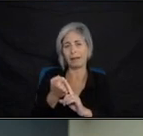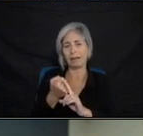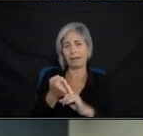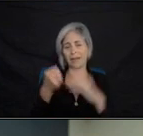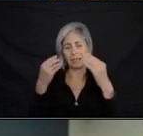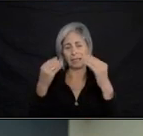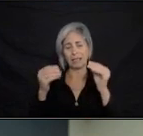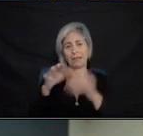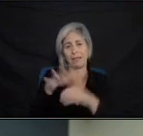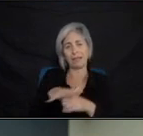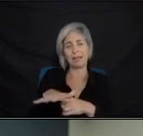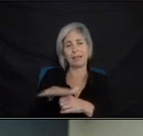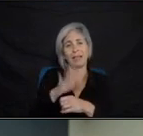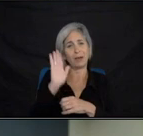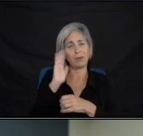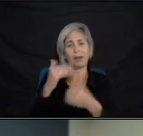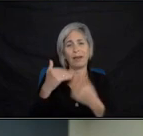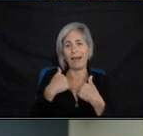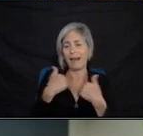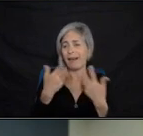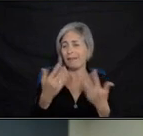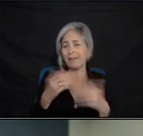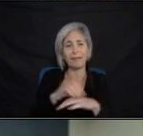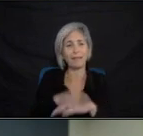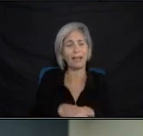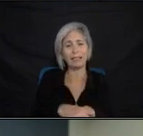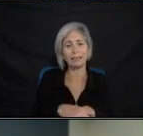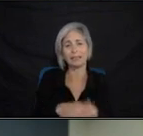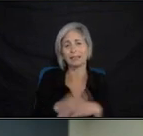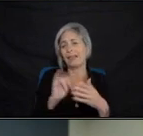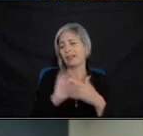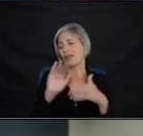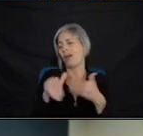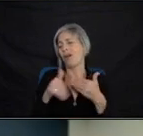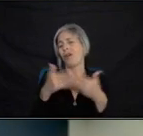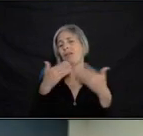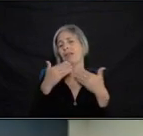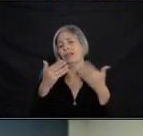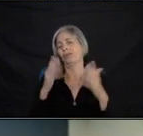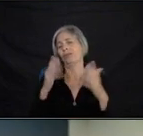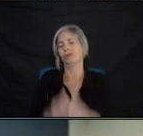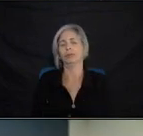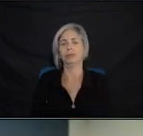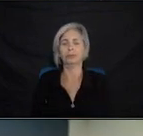this land would have and if it sits well. Thank you.